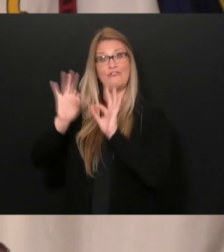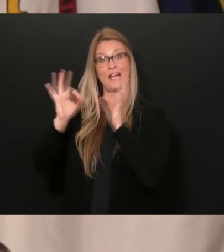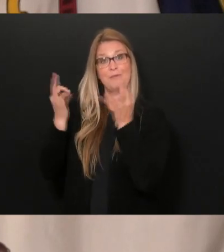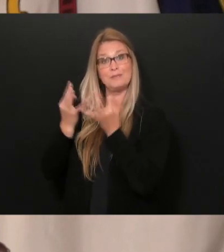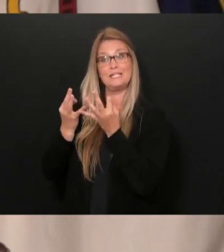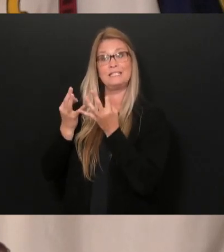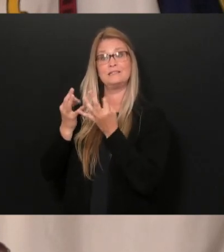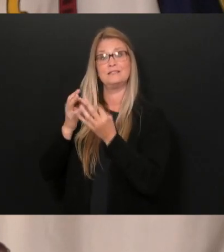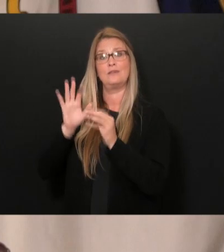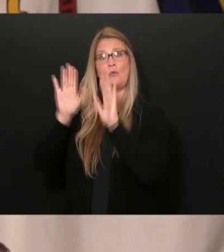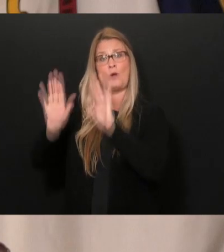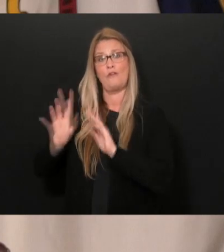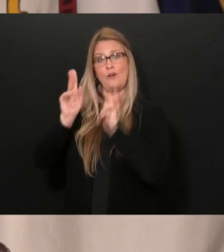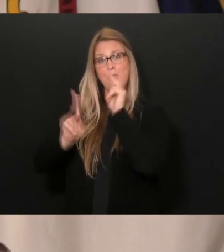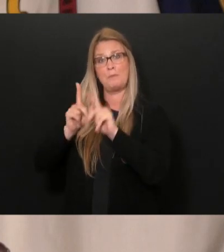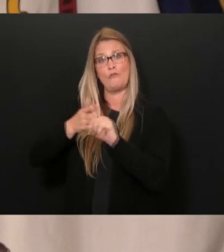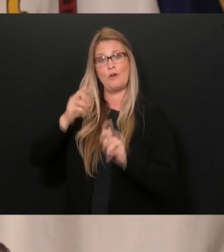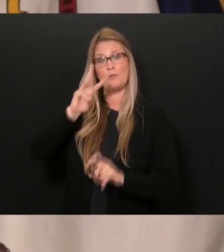we lost, appreciate you.